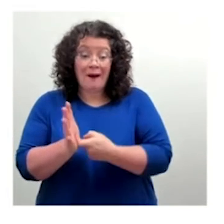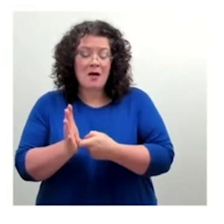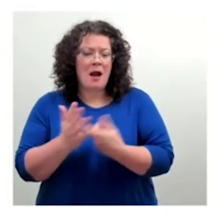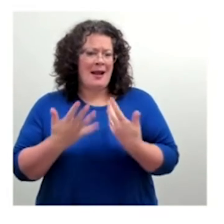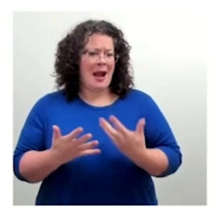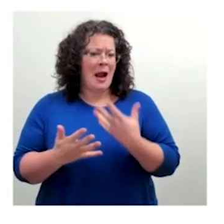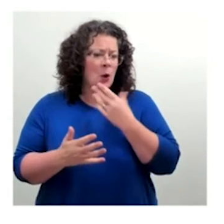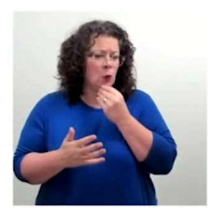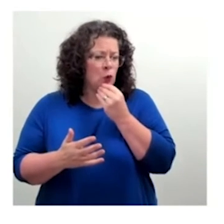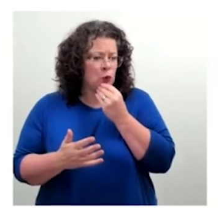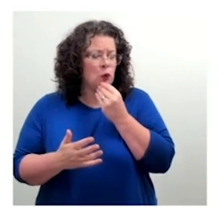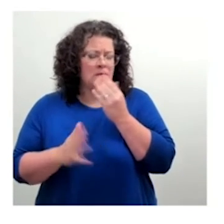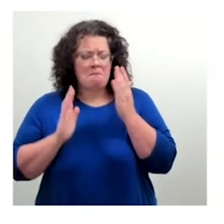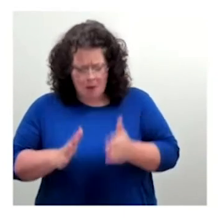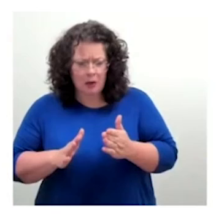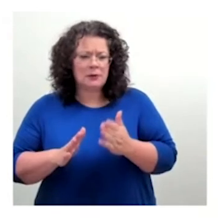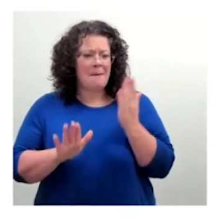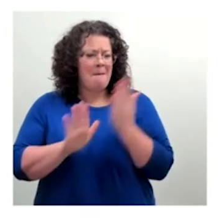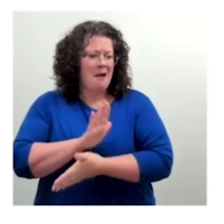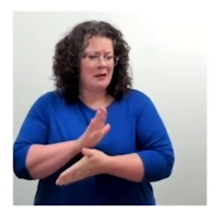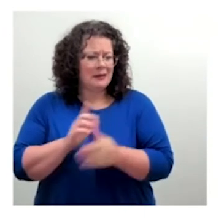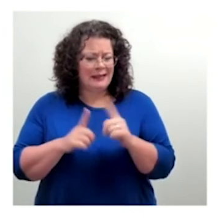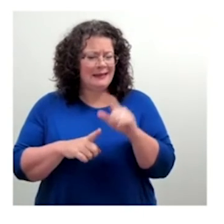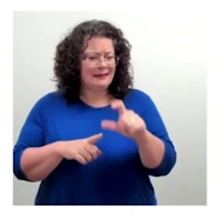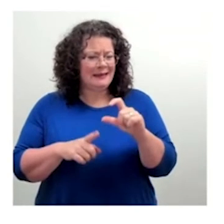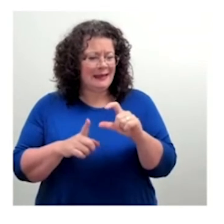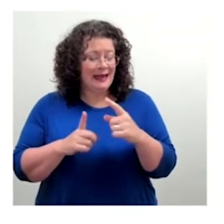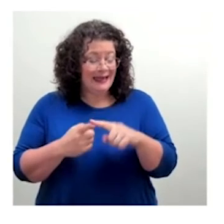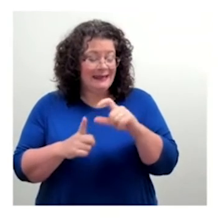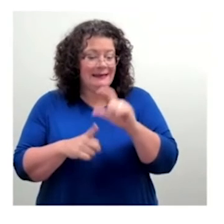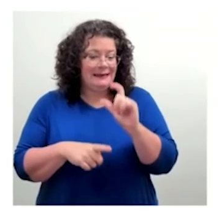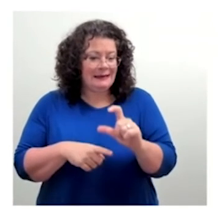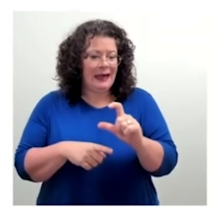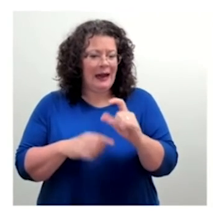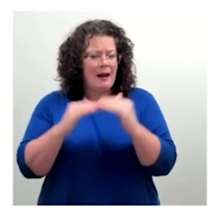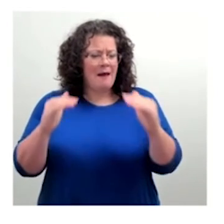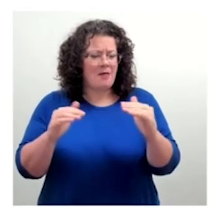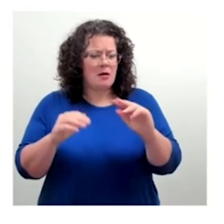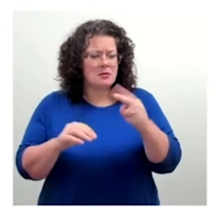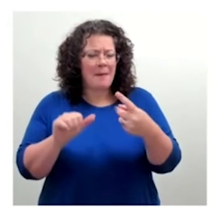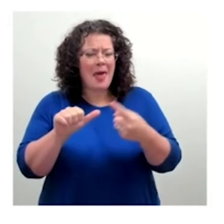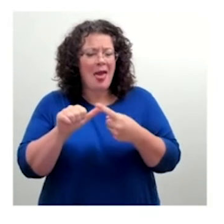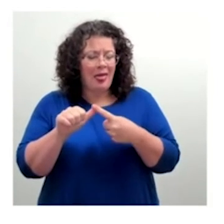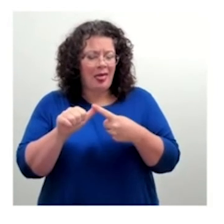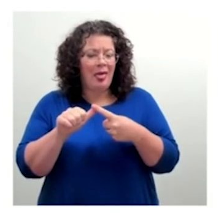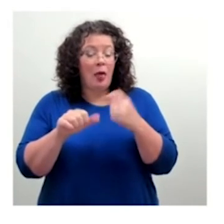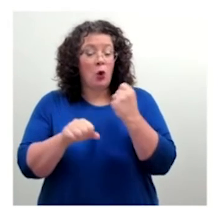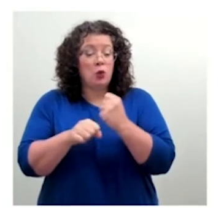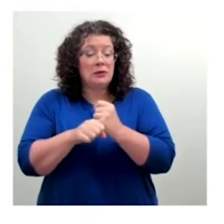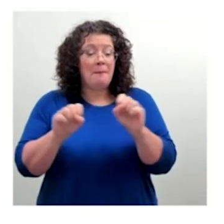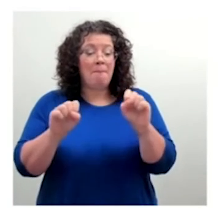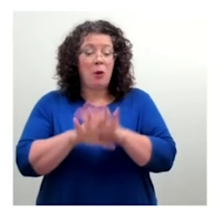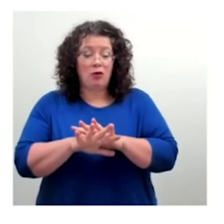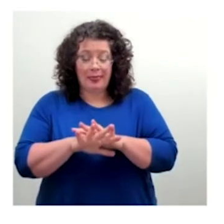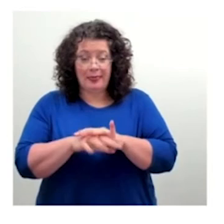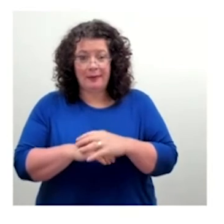basis, you can see the sort of Unilever's biggest billion-dollar brands that have taken this and run with it to improve